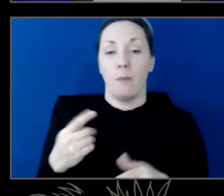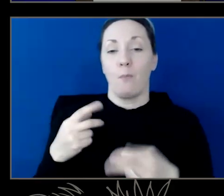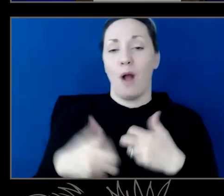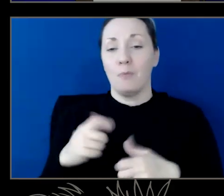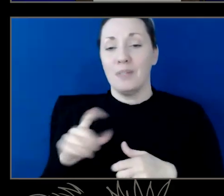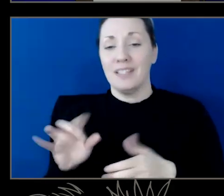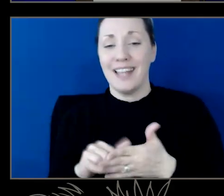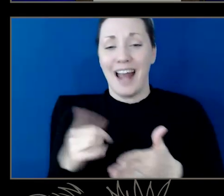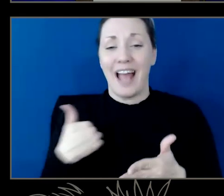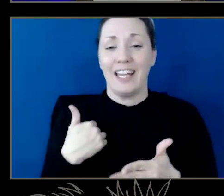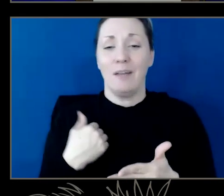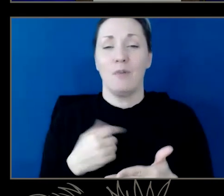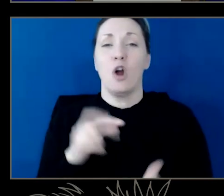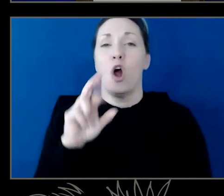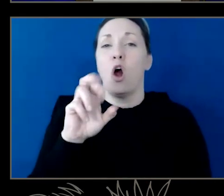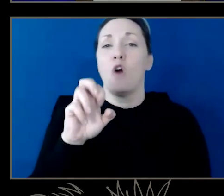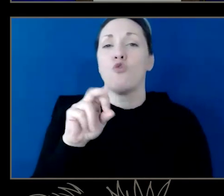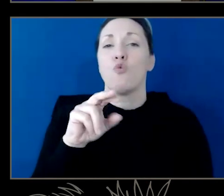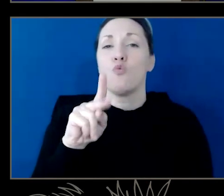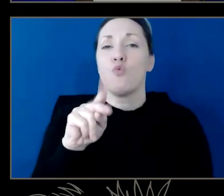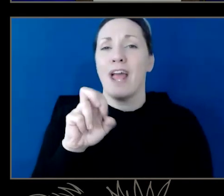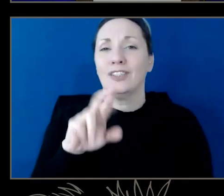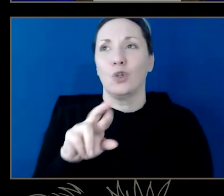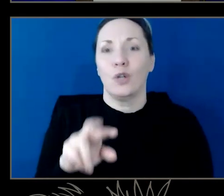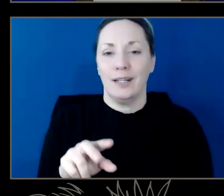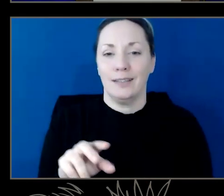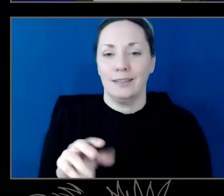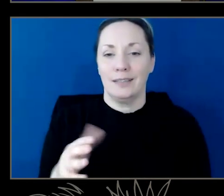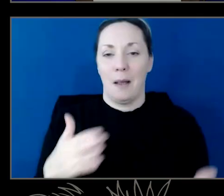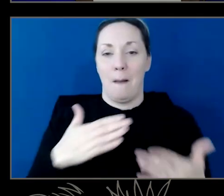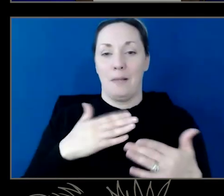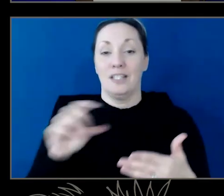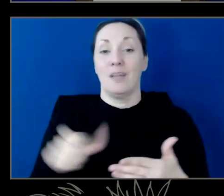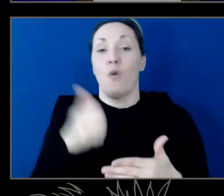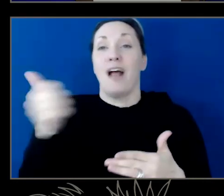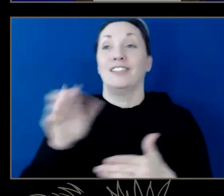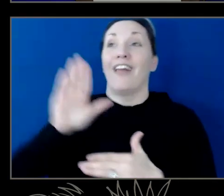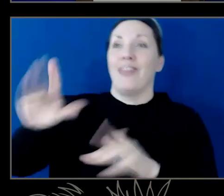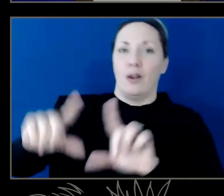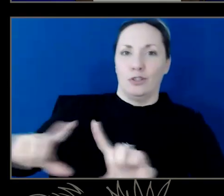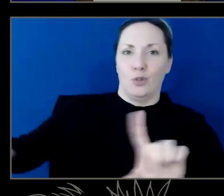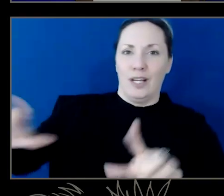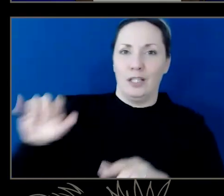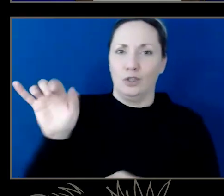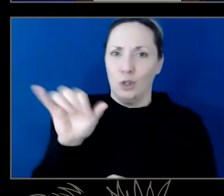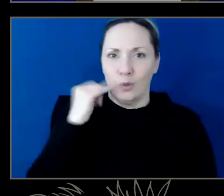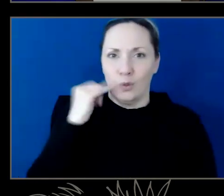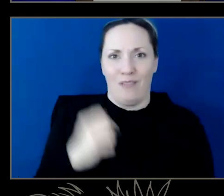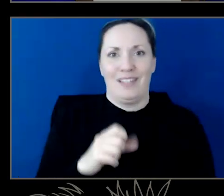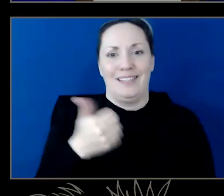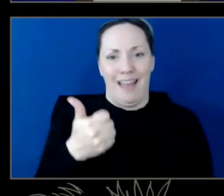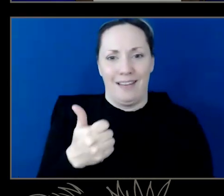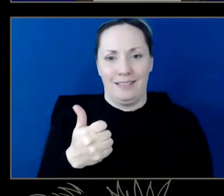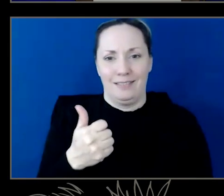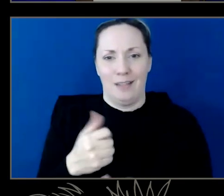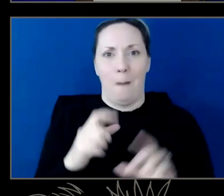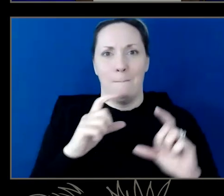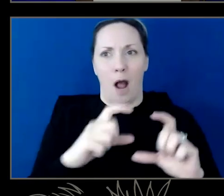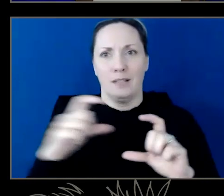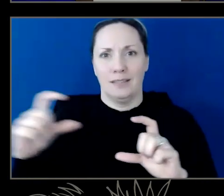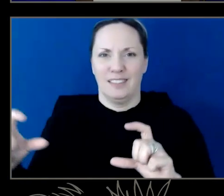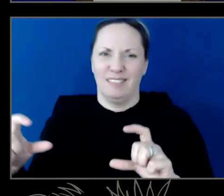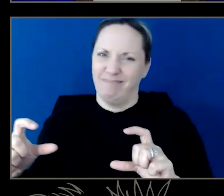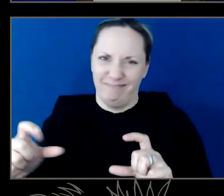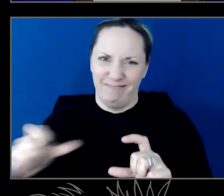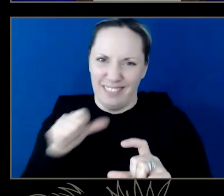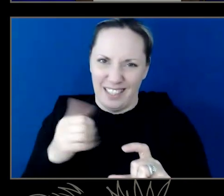someone else's entire screen. So if we have 10 people clicking boxes, that's not going to scale really well. So let's go